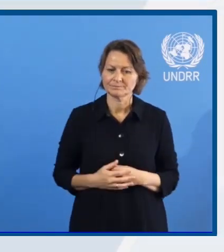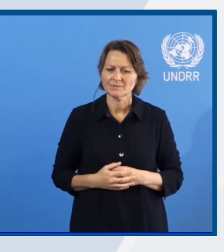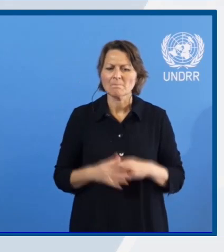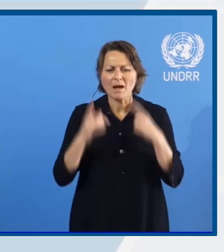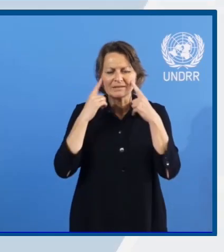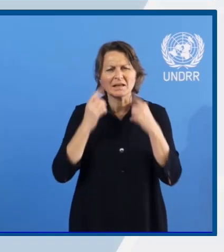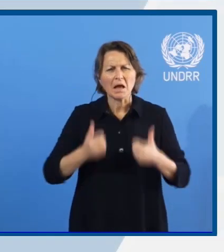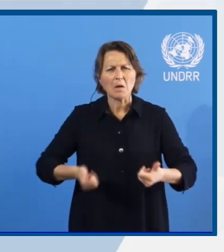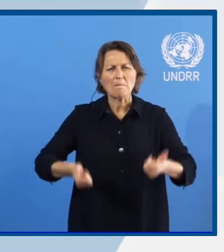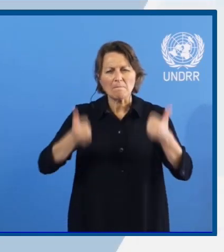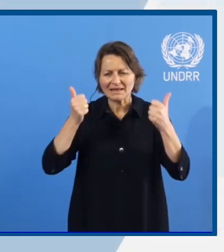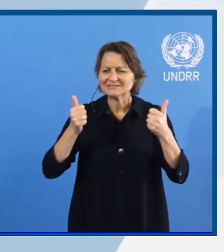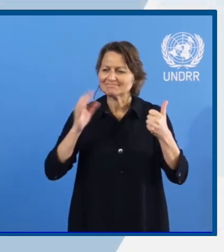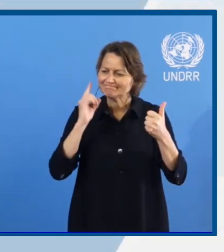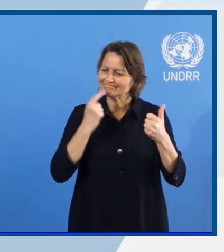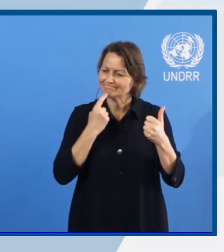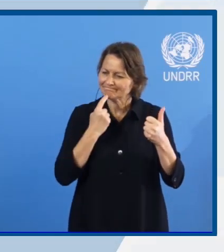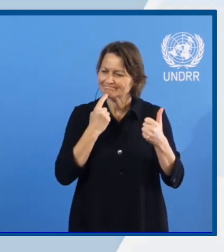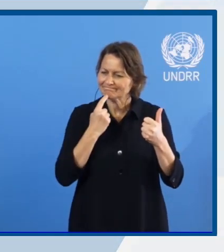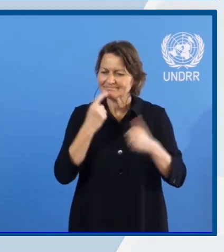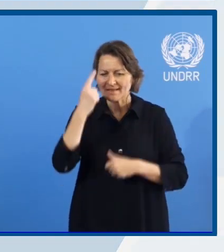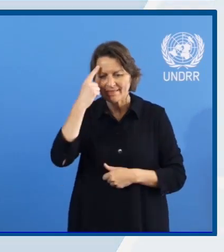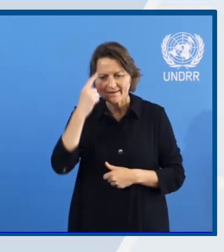centered to the agenda of ministries of finance.